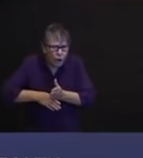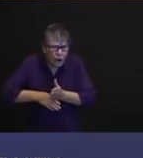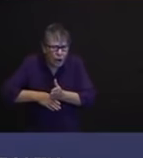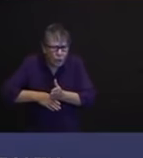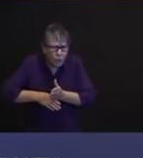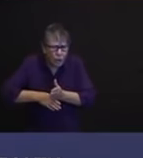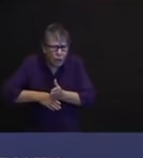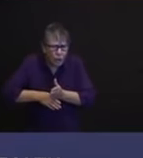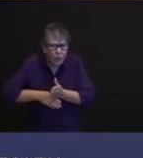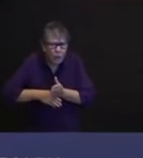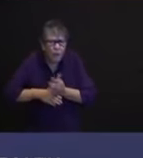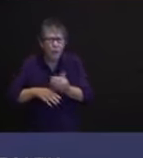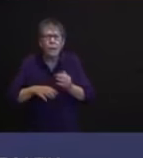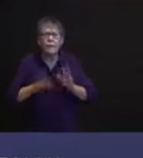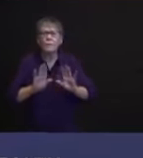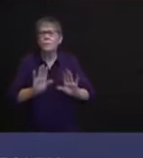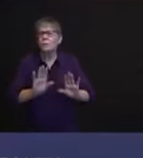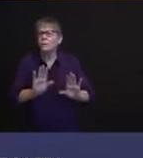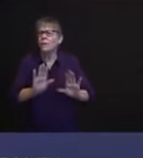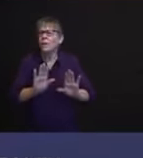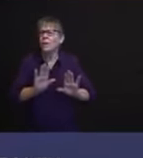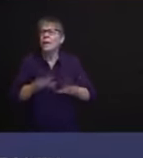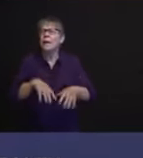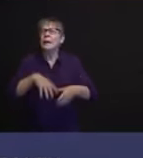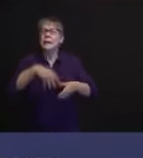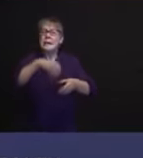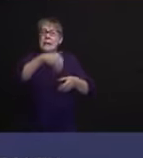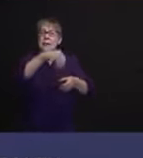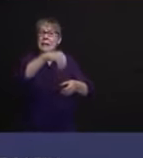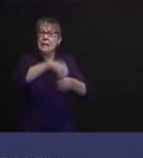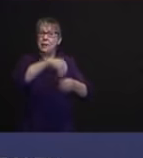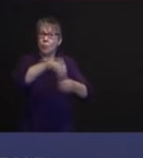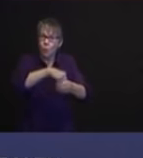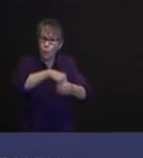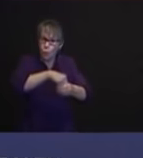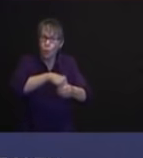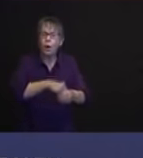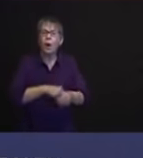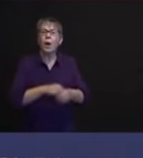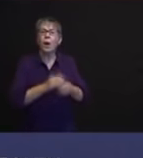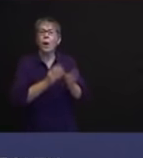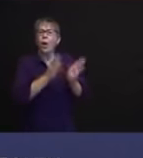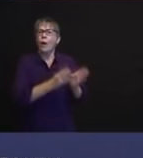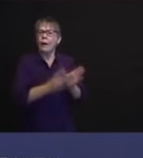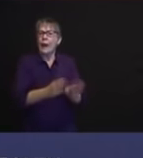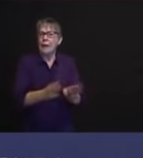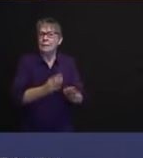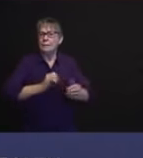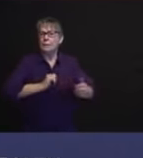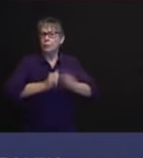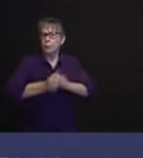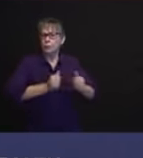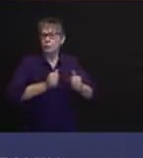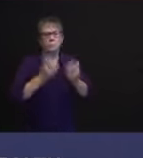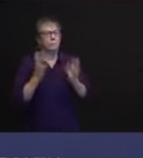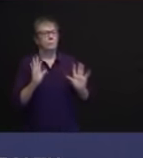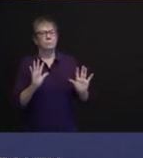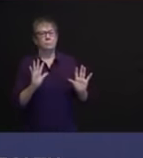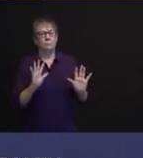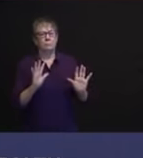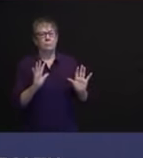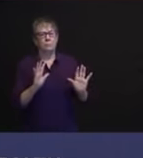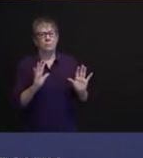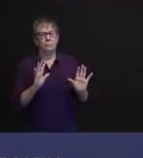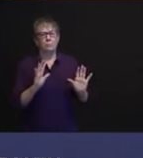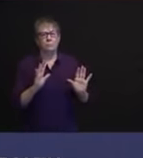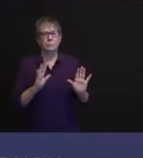does not include you or I going to a batting cage. So if it's organized and it's an organized activity,